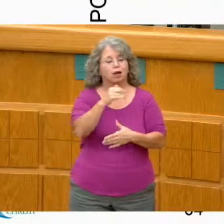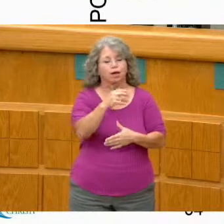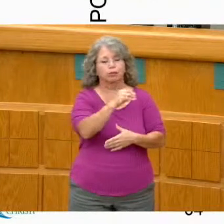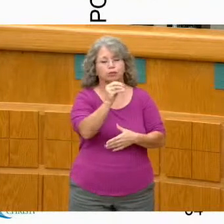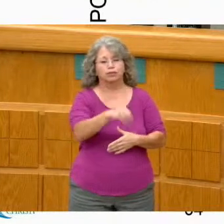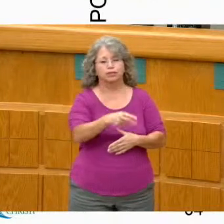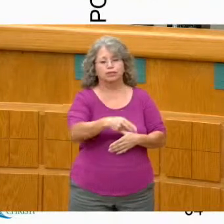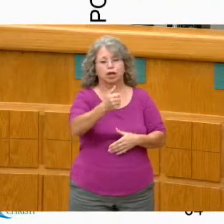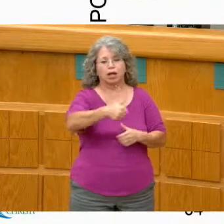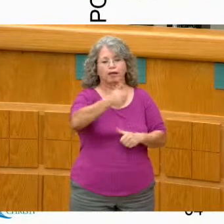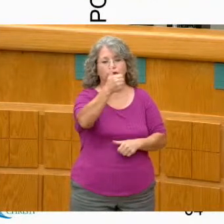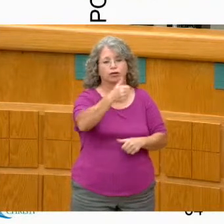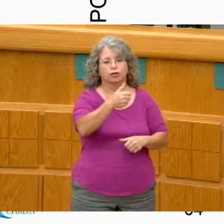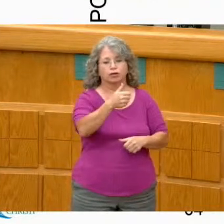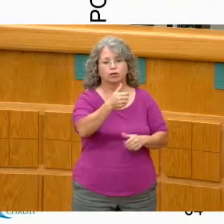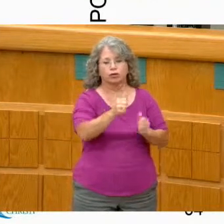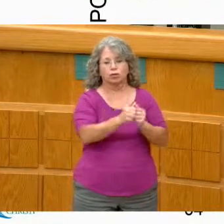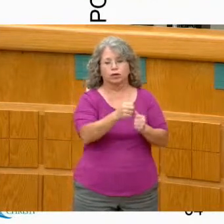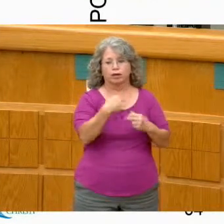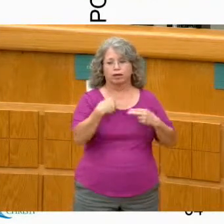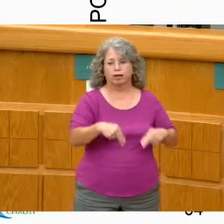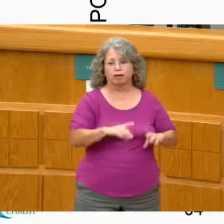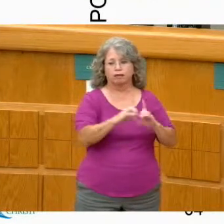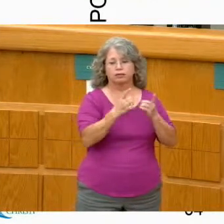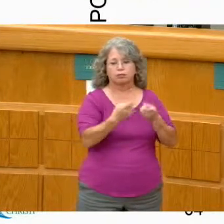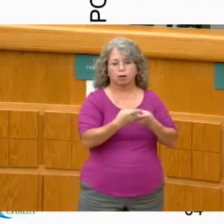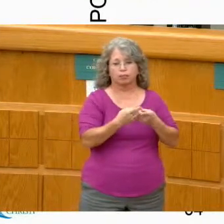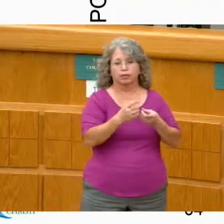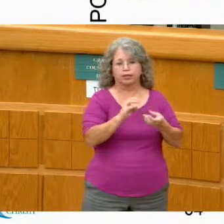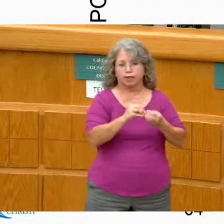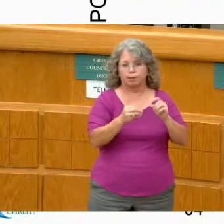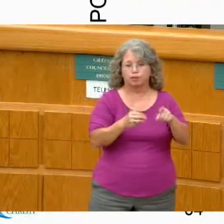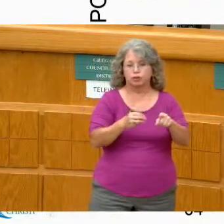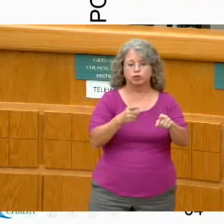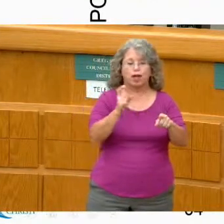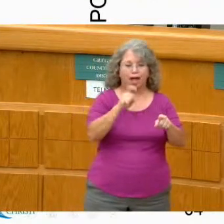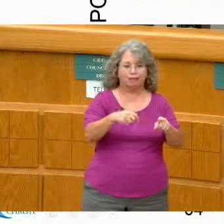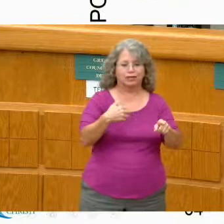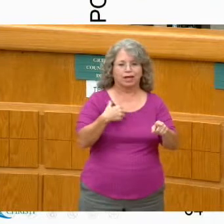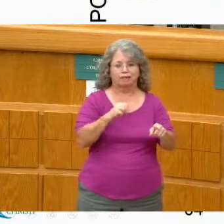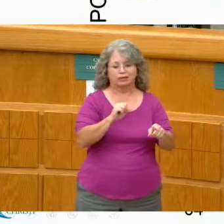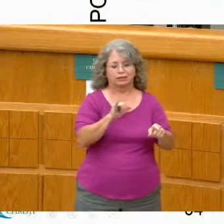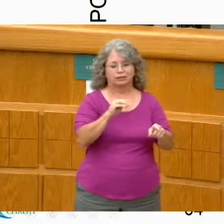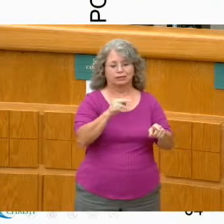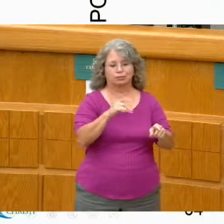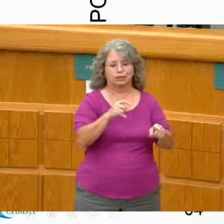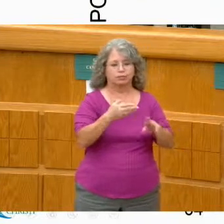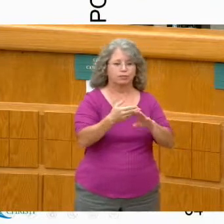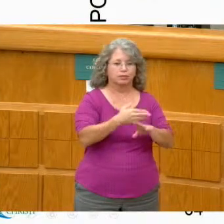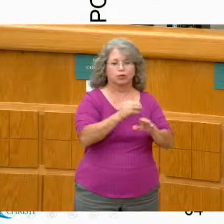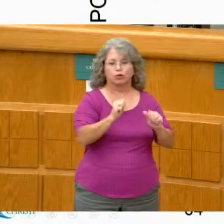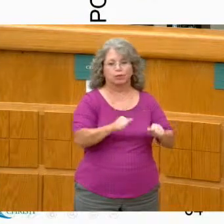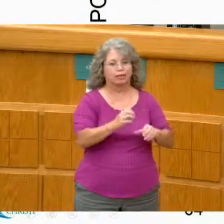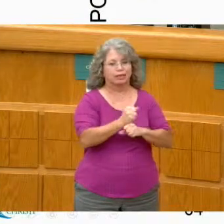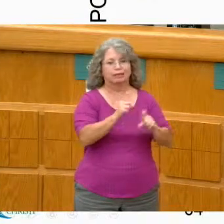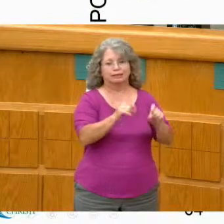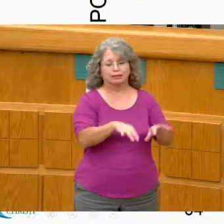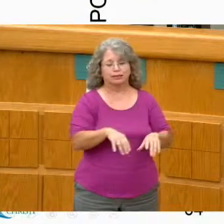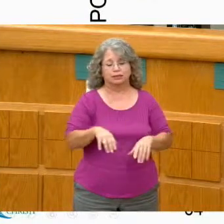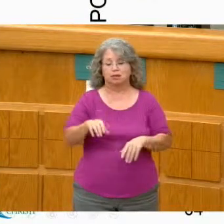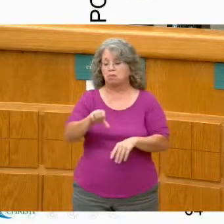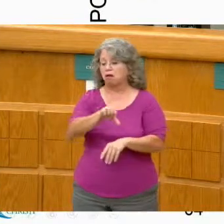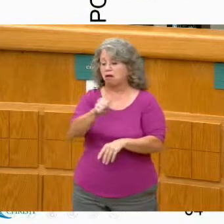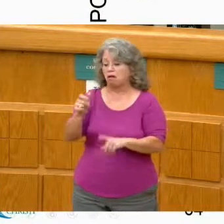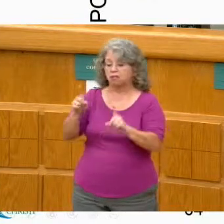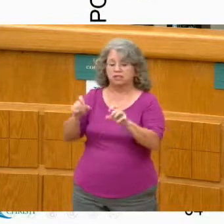for the Public Health Department. You have to have symptoms in the first place before you can even get qualify to get tested there, versus with